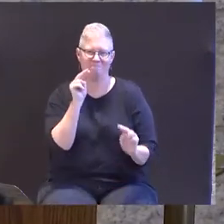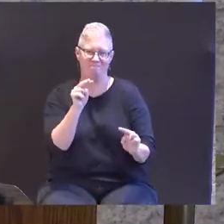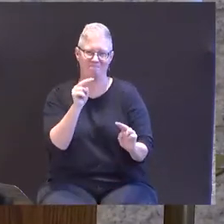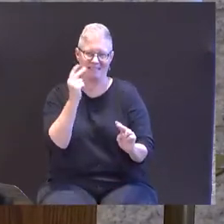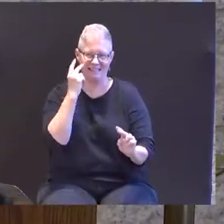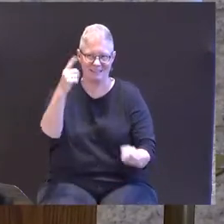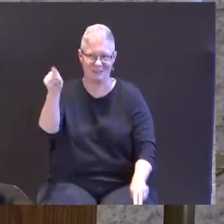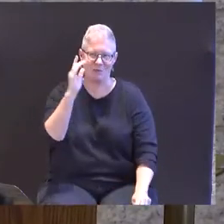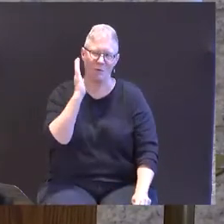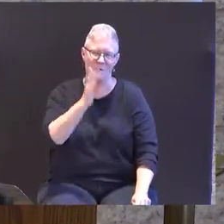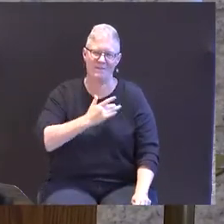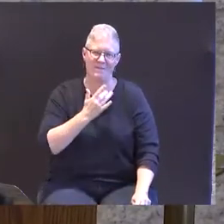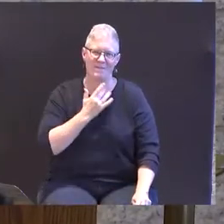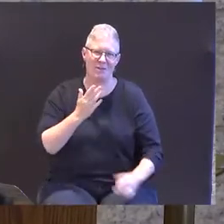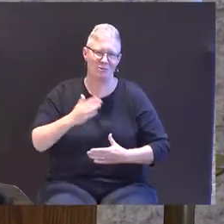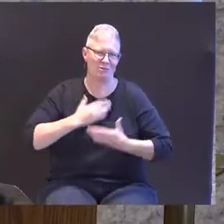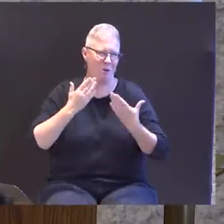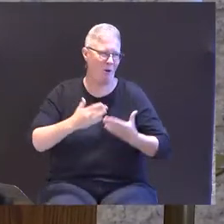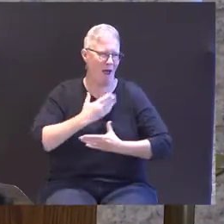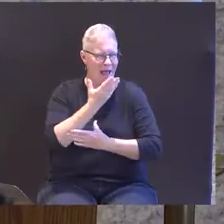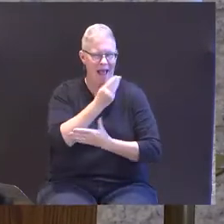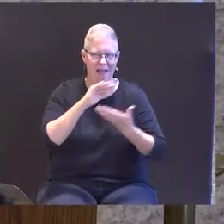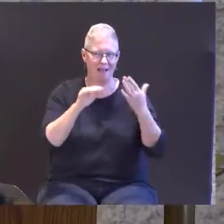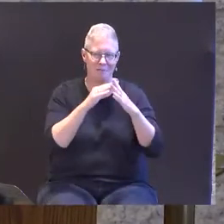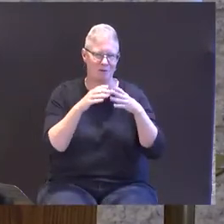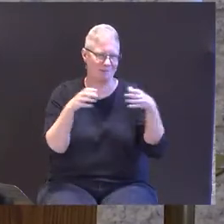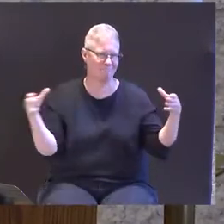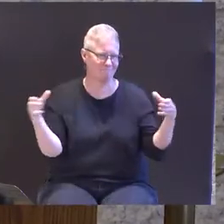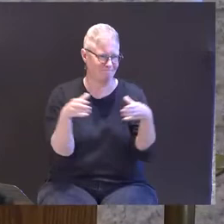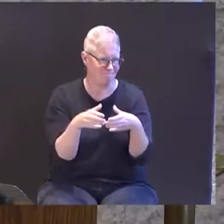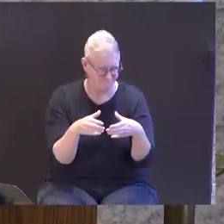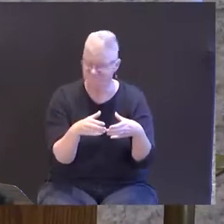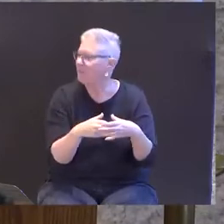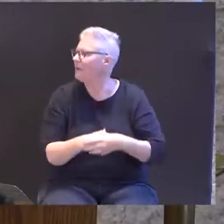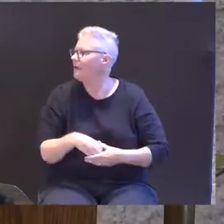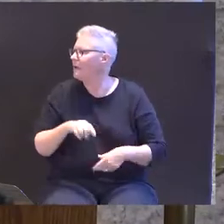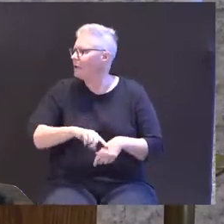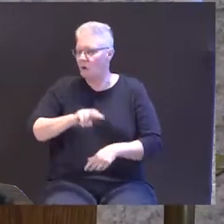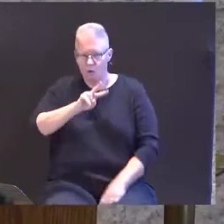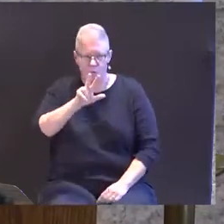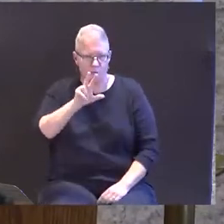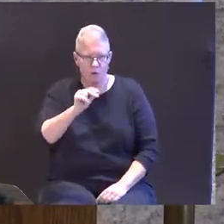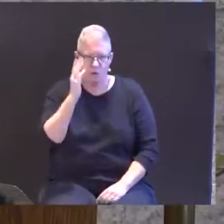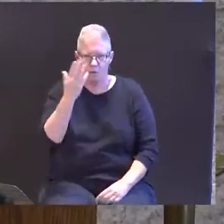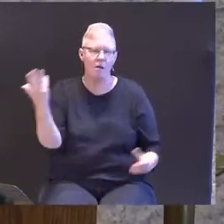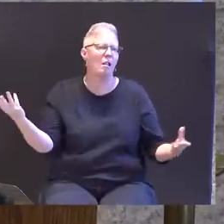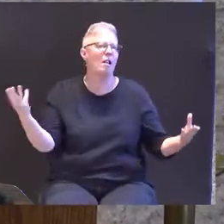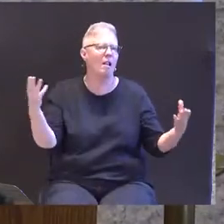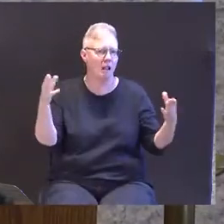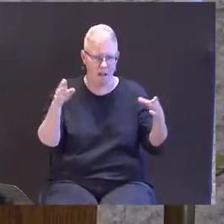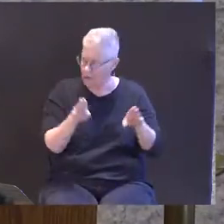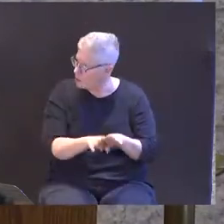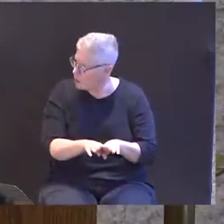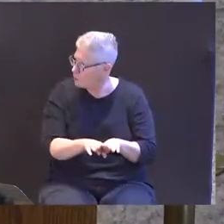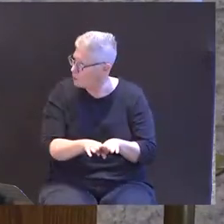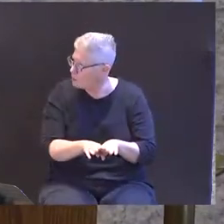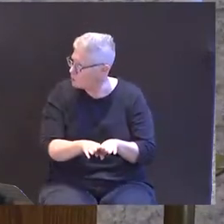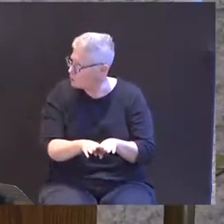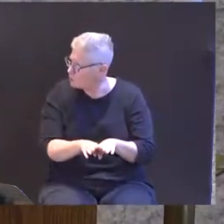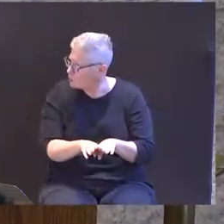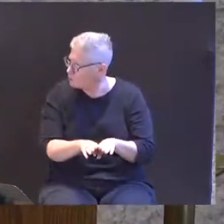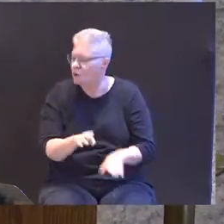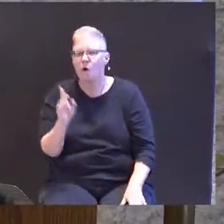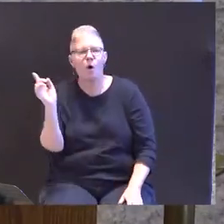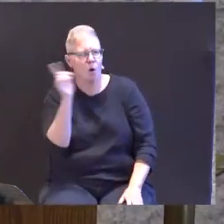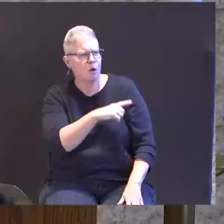community. And at 2 p.m., we'll close with our bell ceremony. So if you're going to skedaddle out of here, go do that and bring a bell back. We'll have